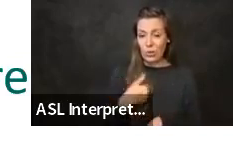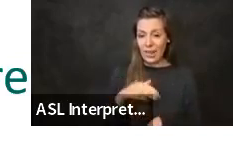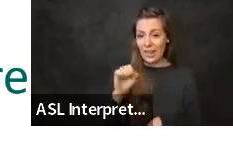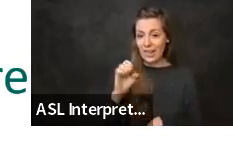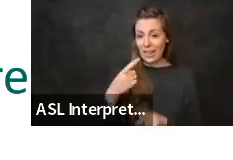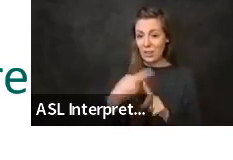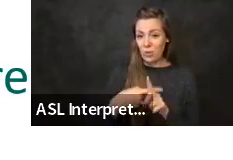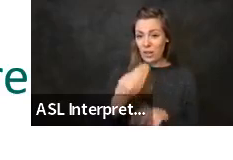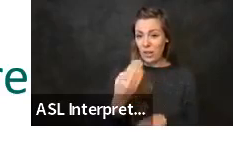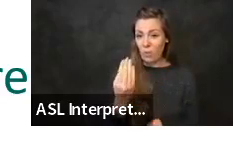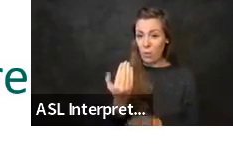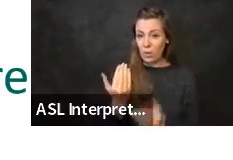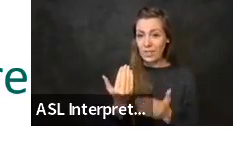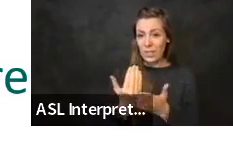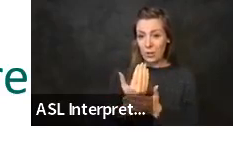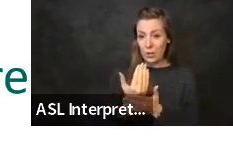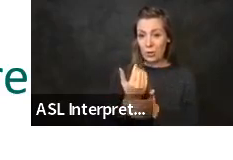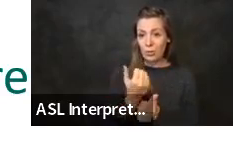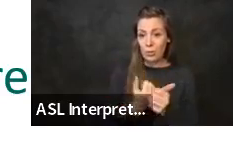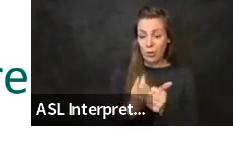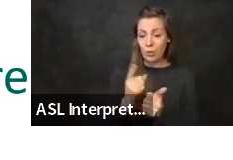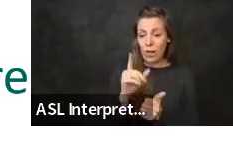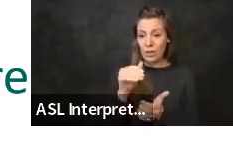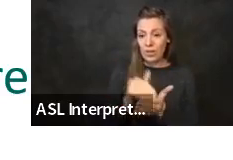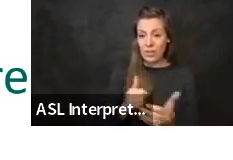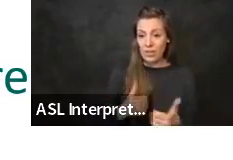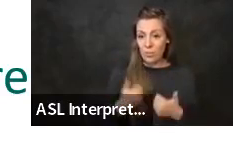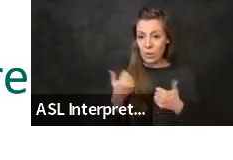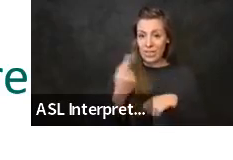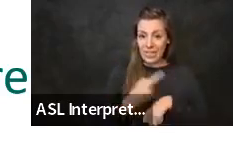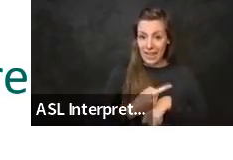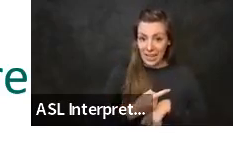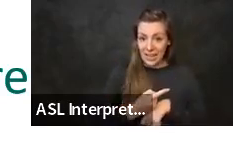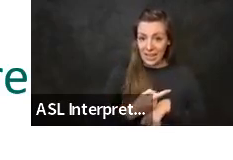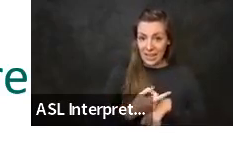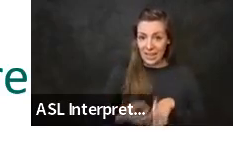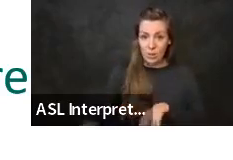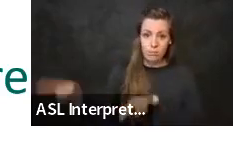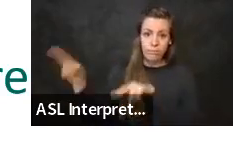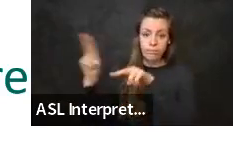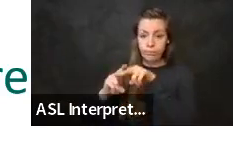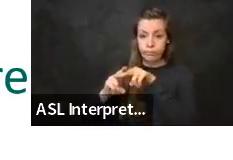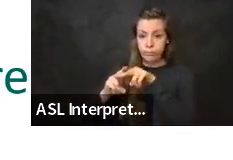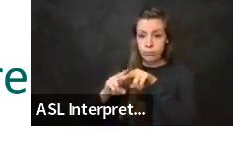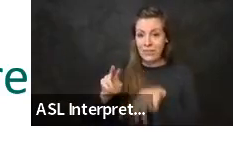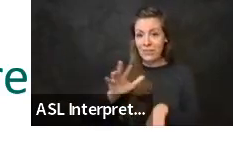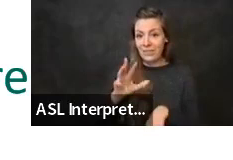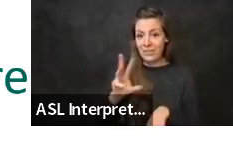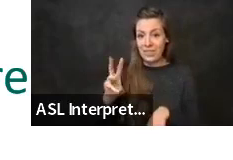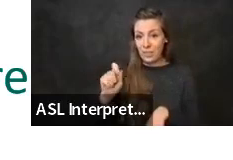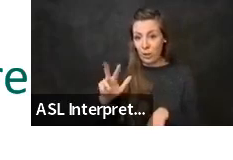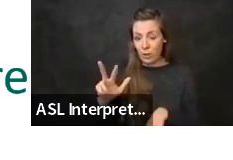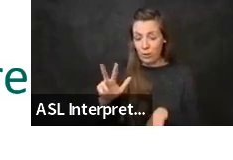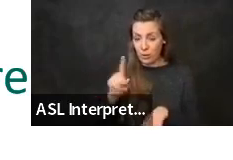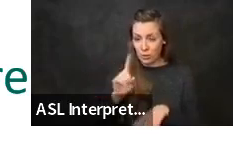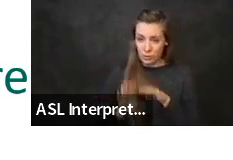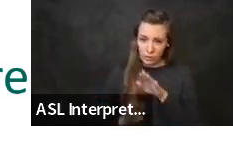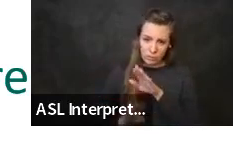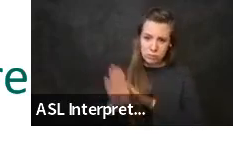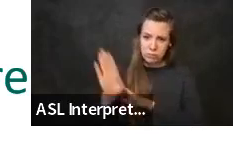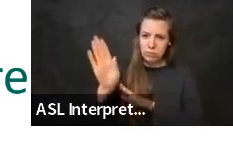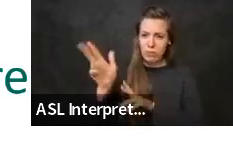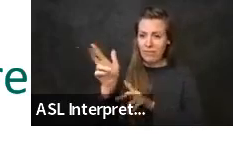of 14 new cases per 100,000 per day. So you can see it's been a very steep increase that we've